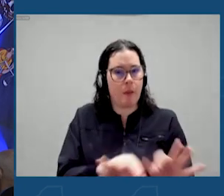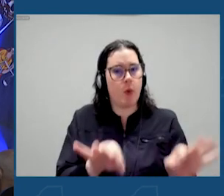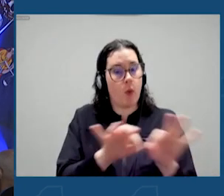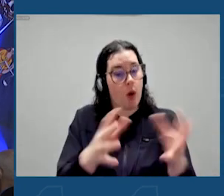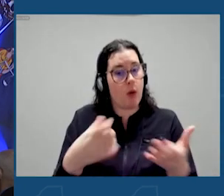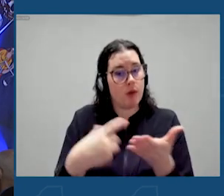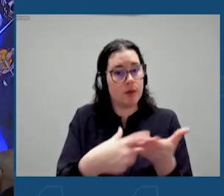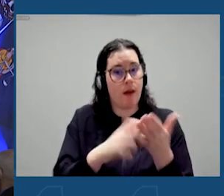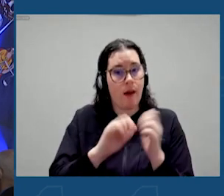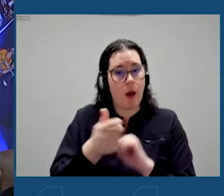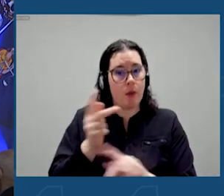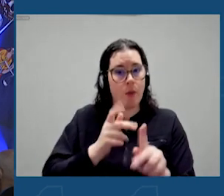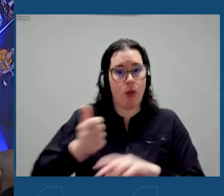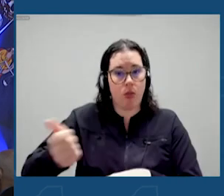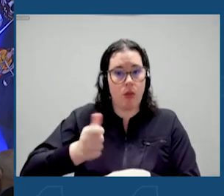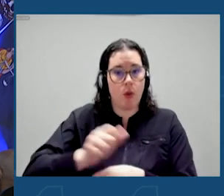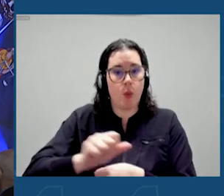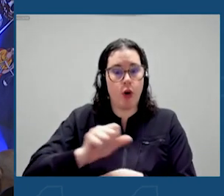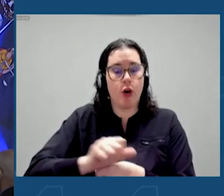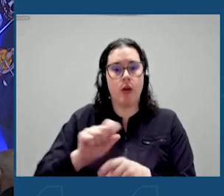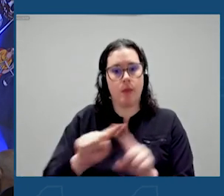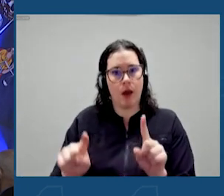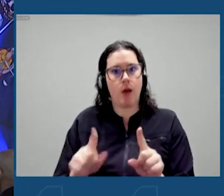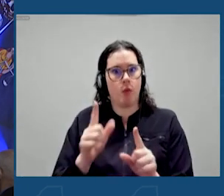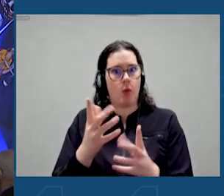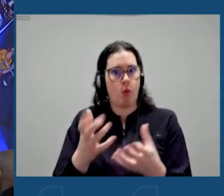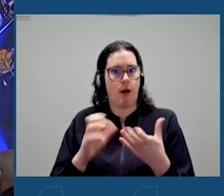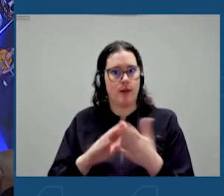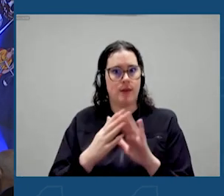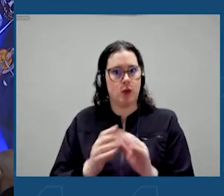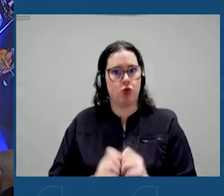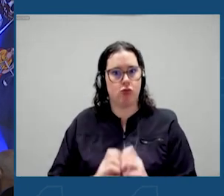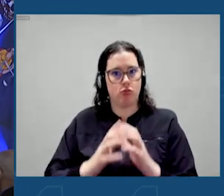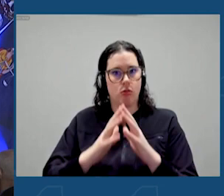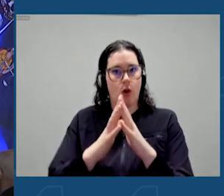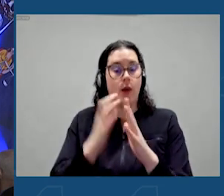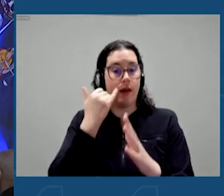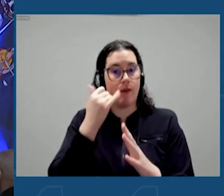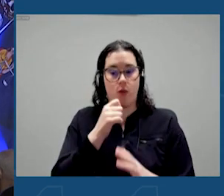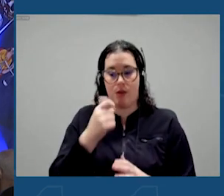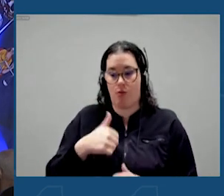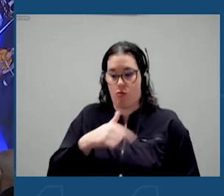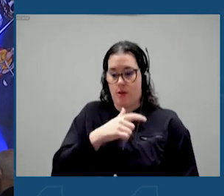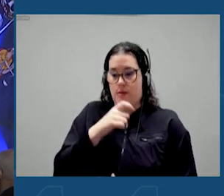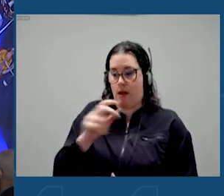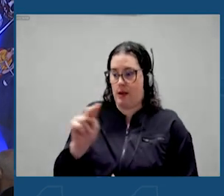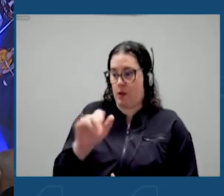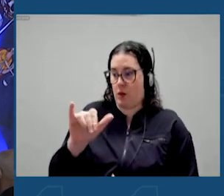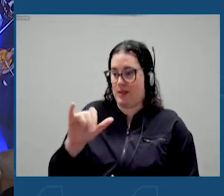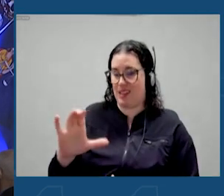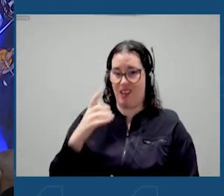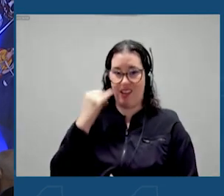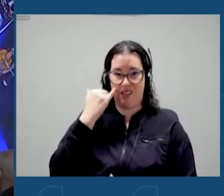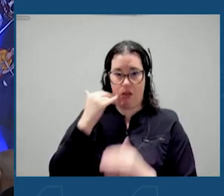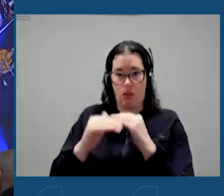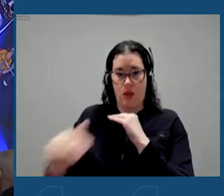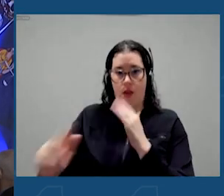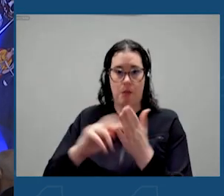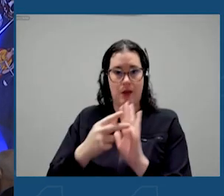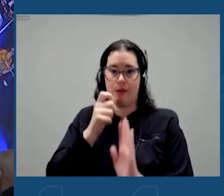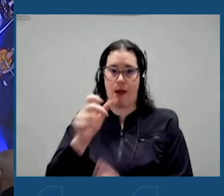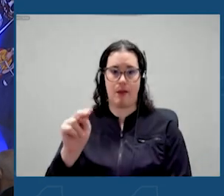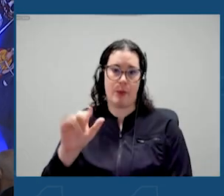well as making sure that our city continues to grow, because if we're not New York City, if we're not continuing to grow. And then you talked about